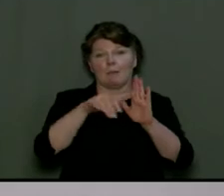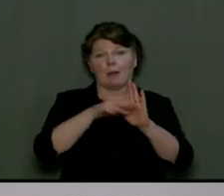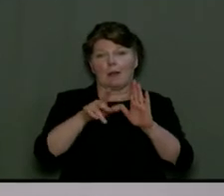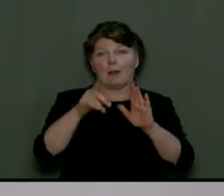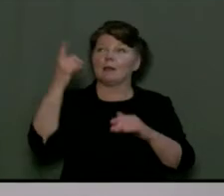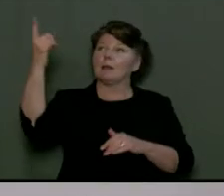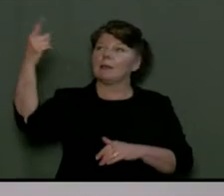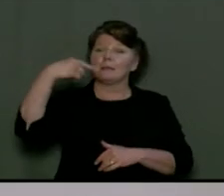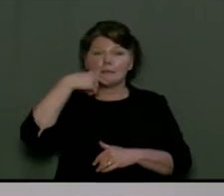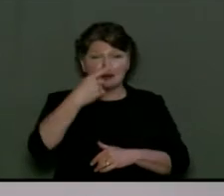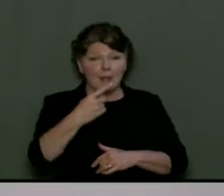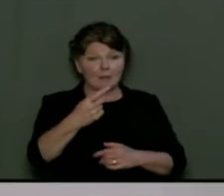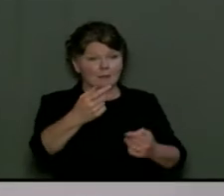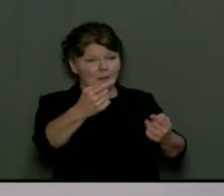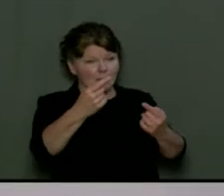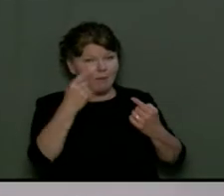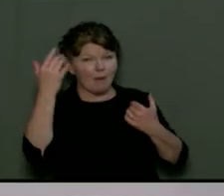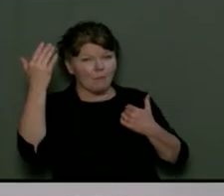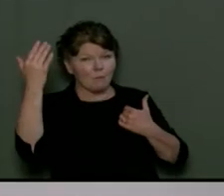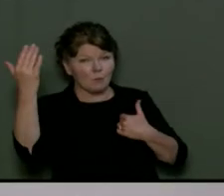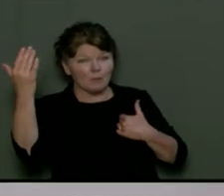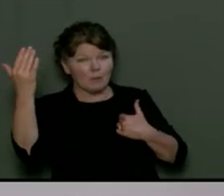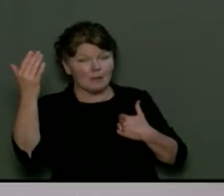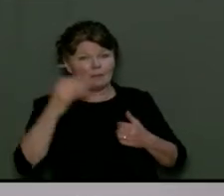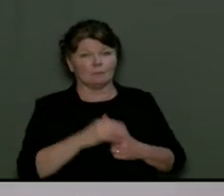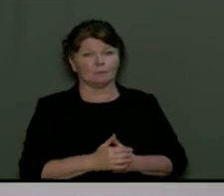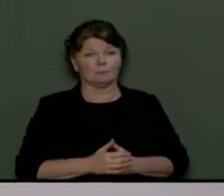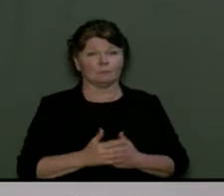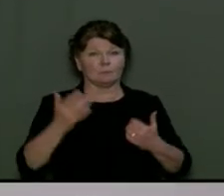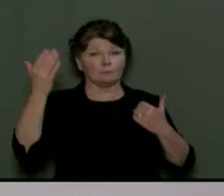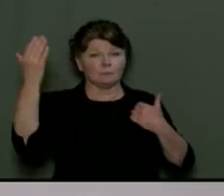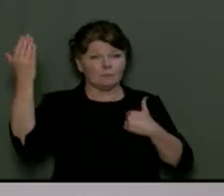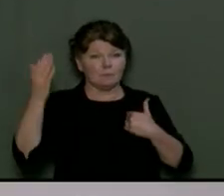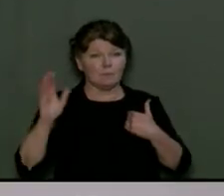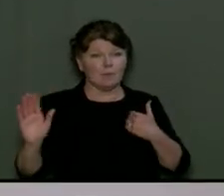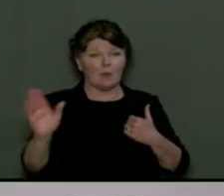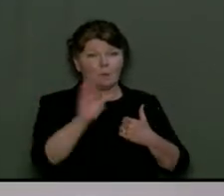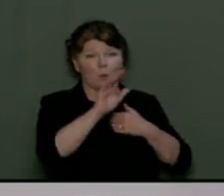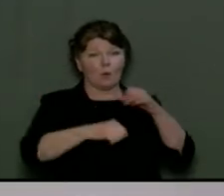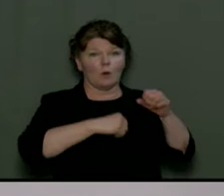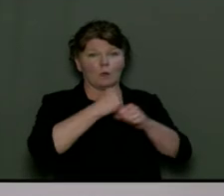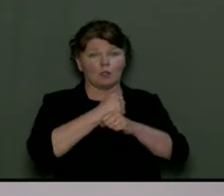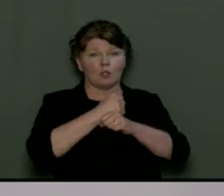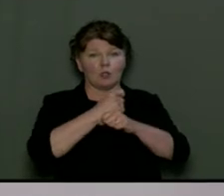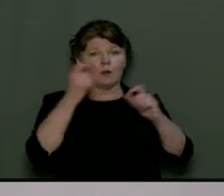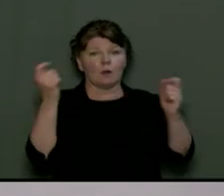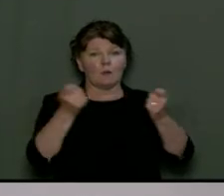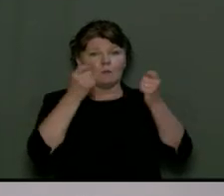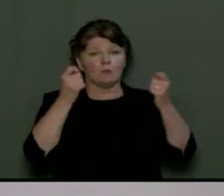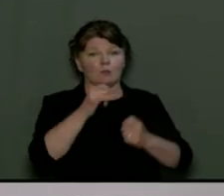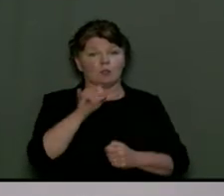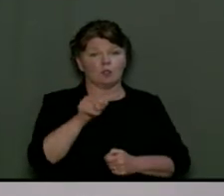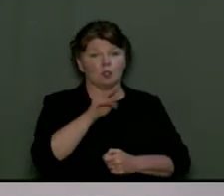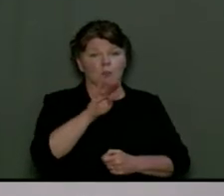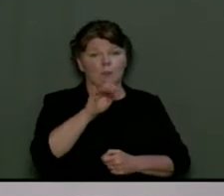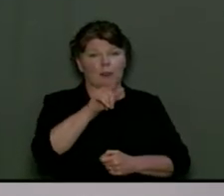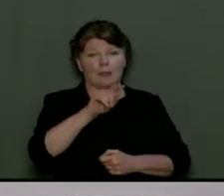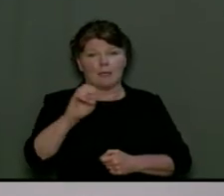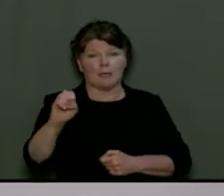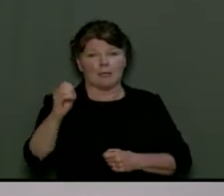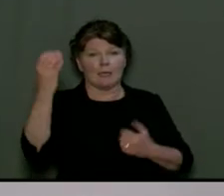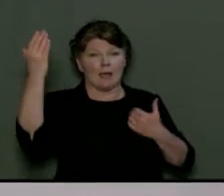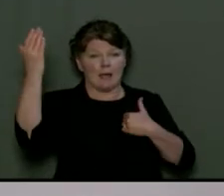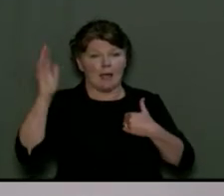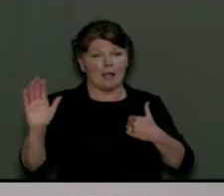he says. He sounds out, I am your year of Jubilee. I am your rest. I am